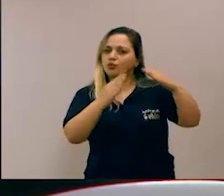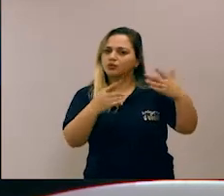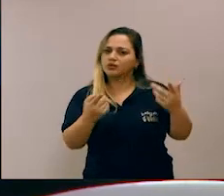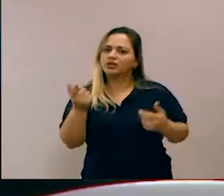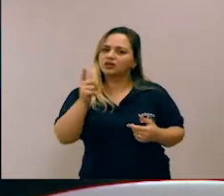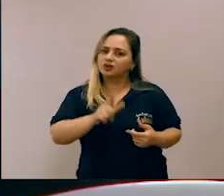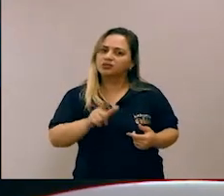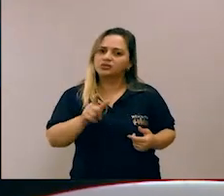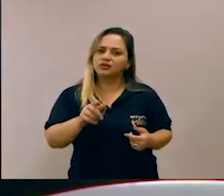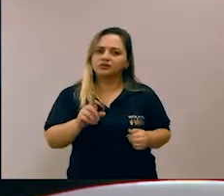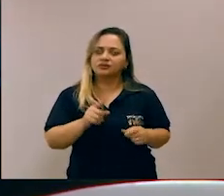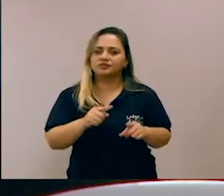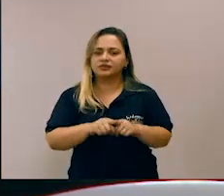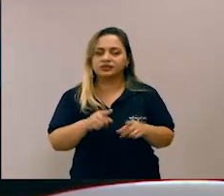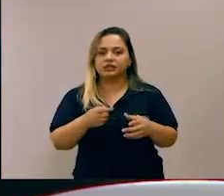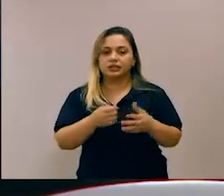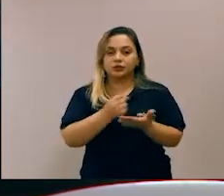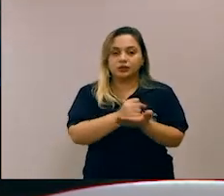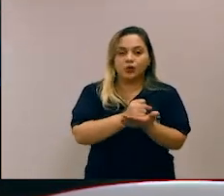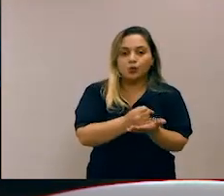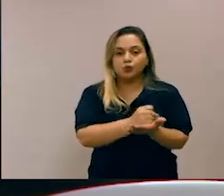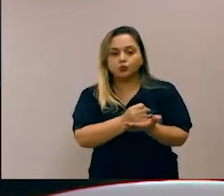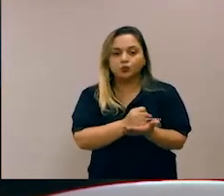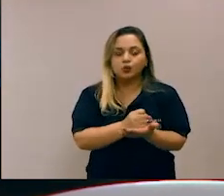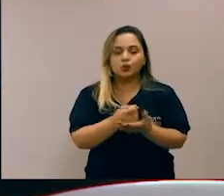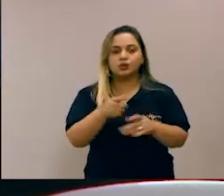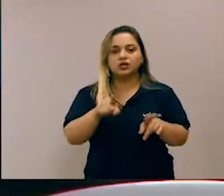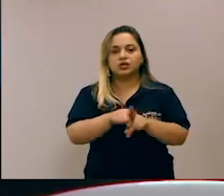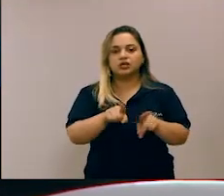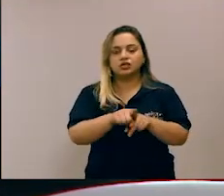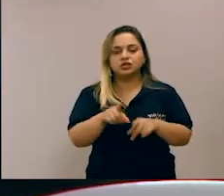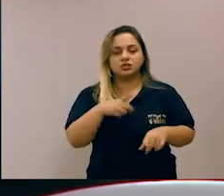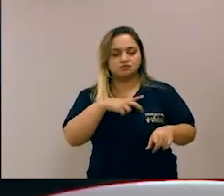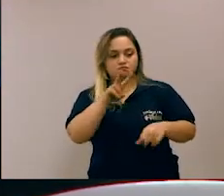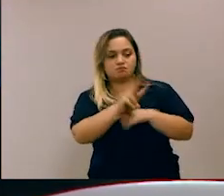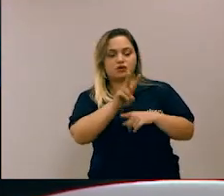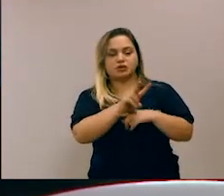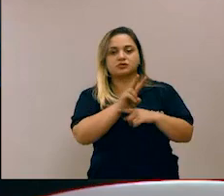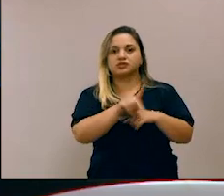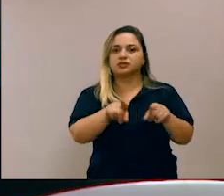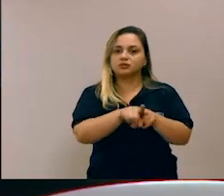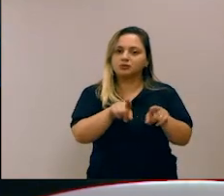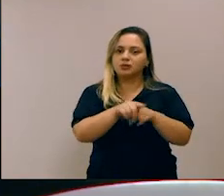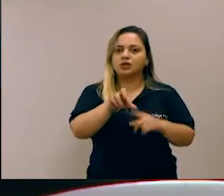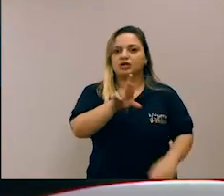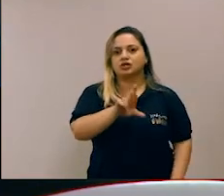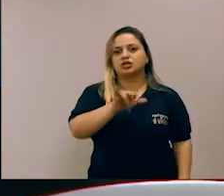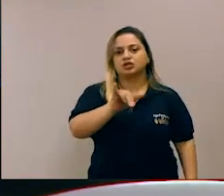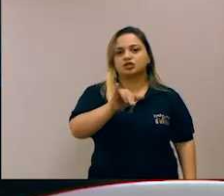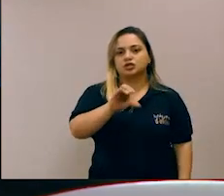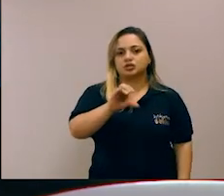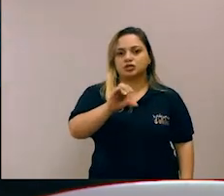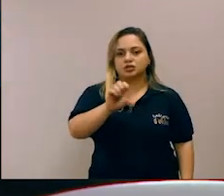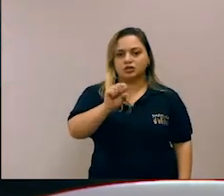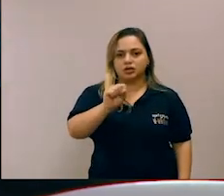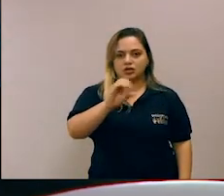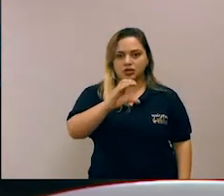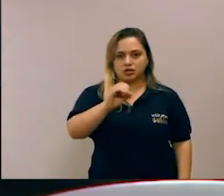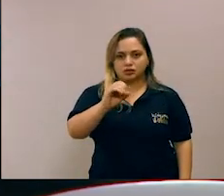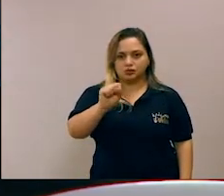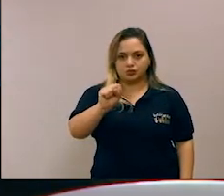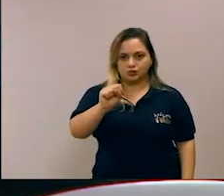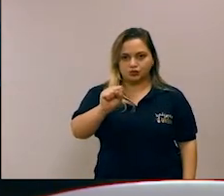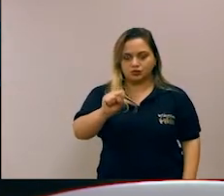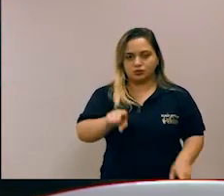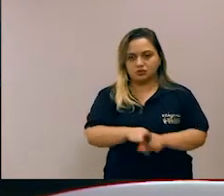peak of the digital transformation in the activities of control and prevention against risks, they have new